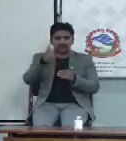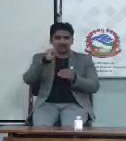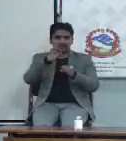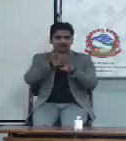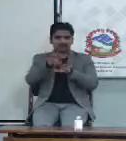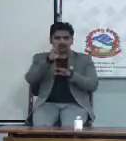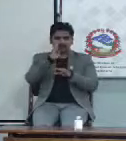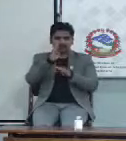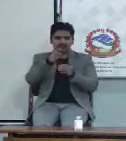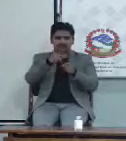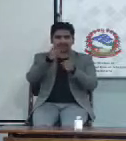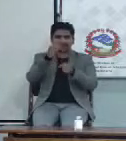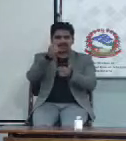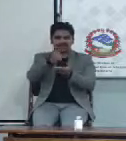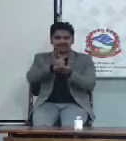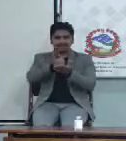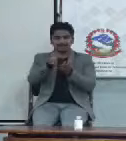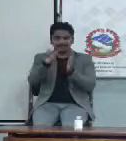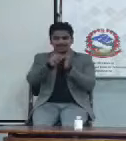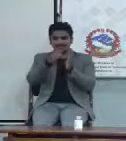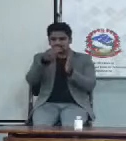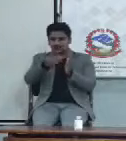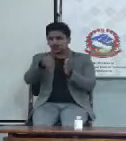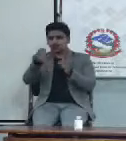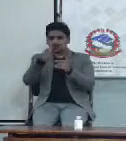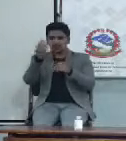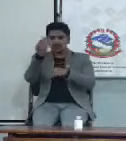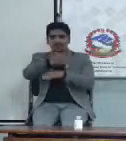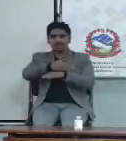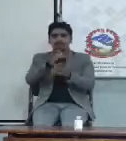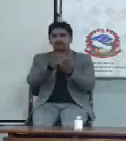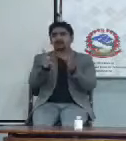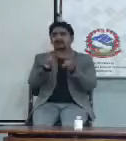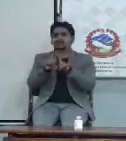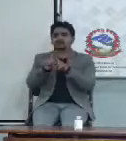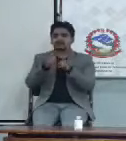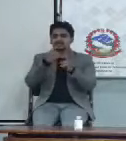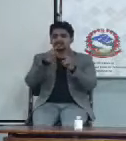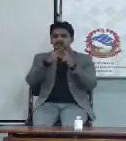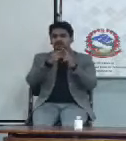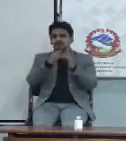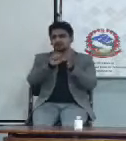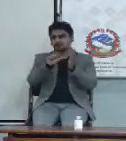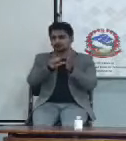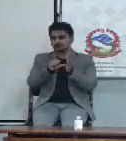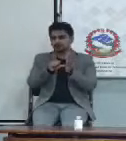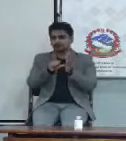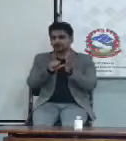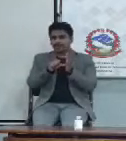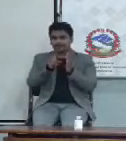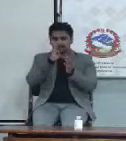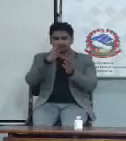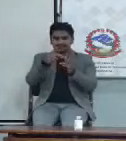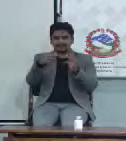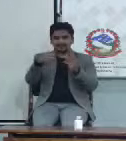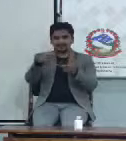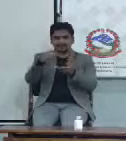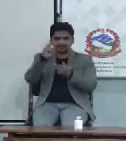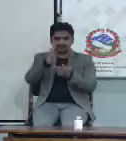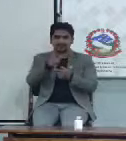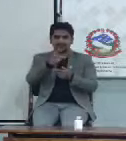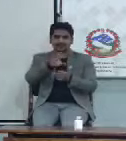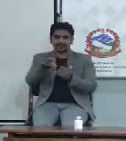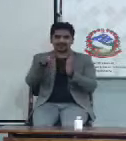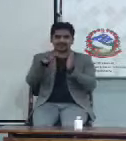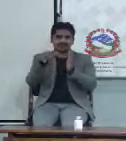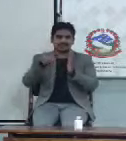enter into the Okaldunga. So the local people and the once we have an alternate road,